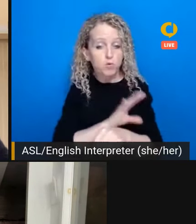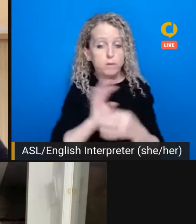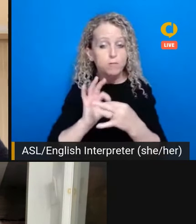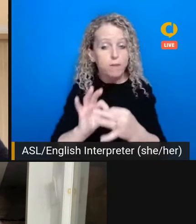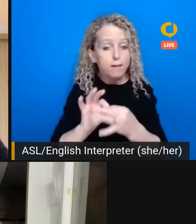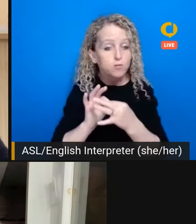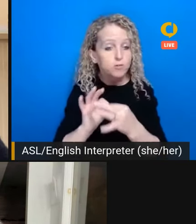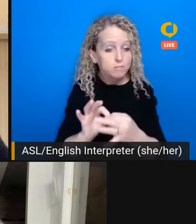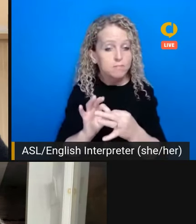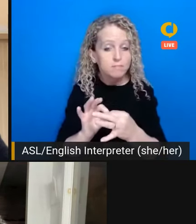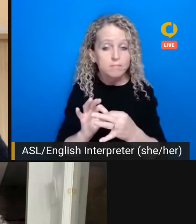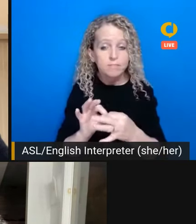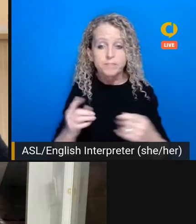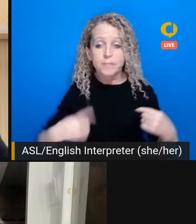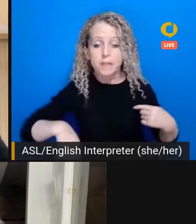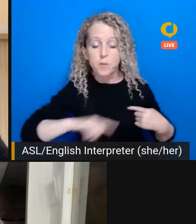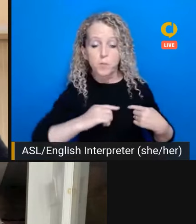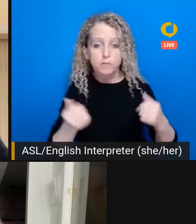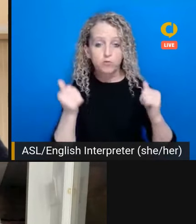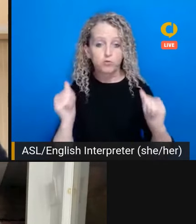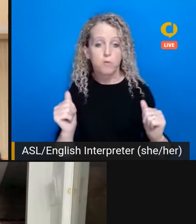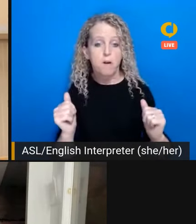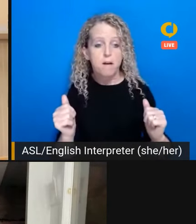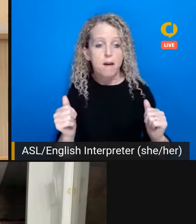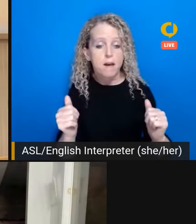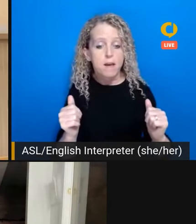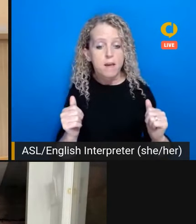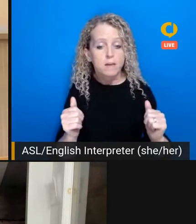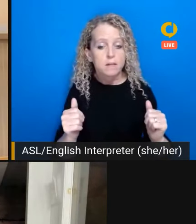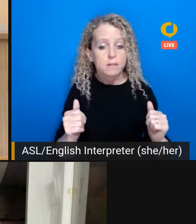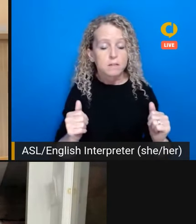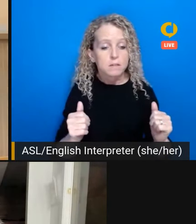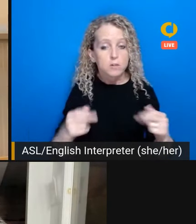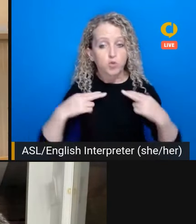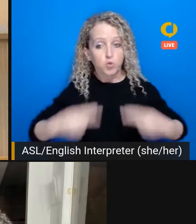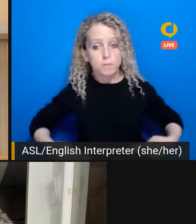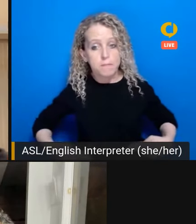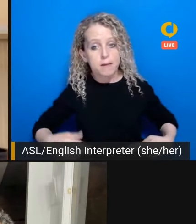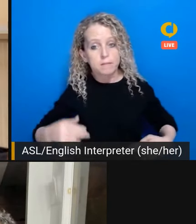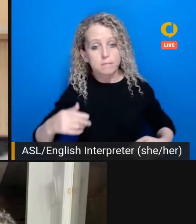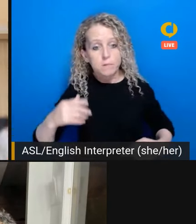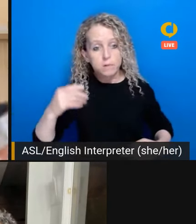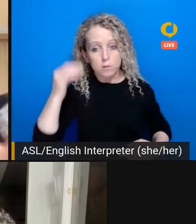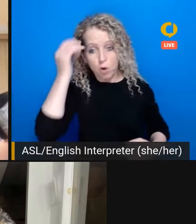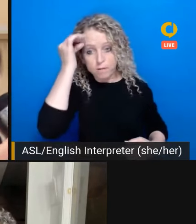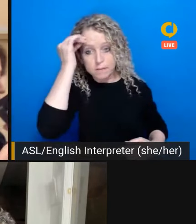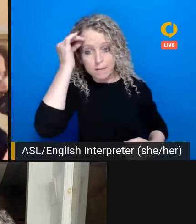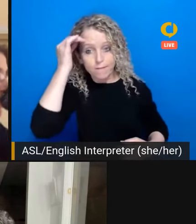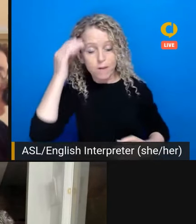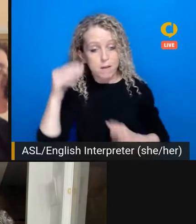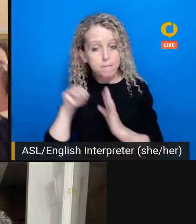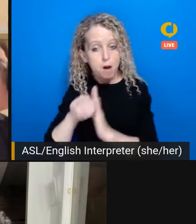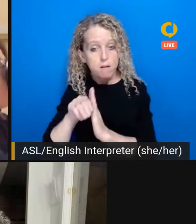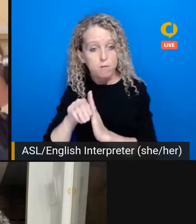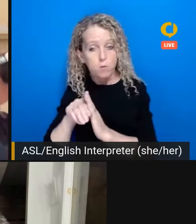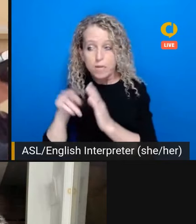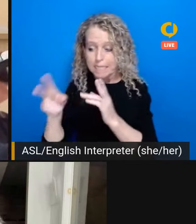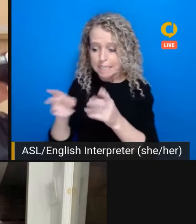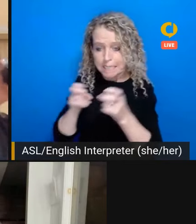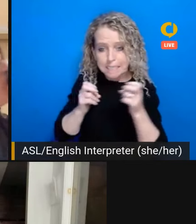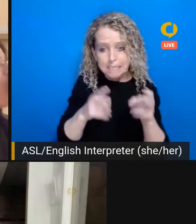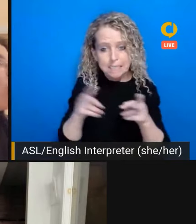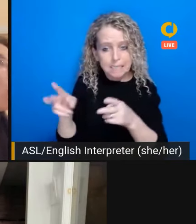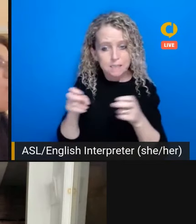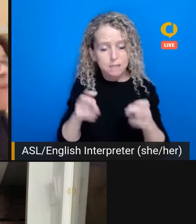to model, we've taken cognitive models of human intelligence to try to help us design better interfaces, better